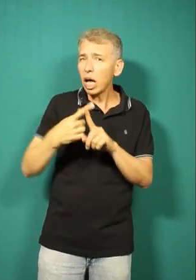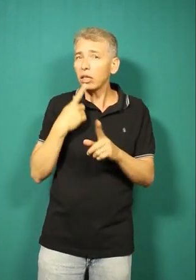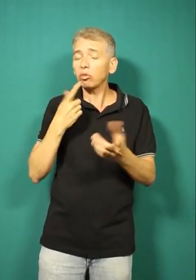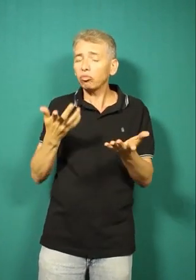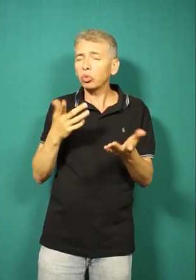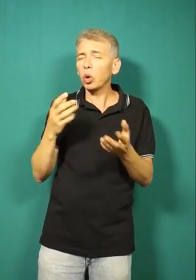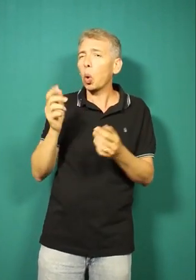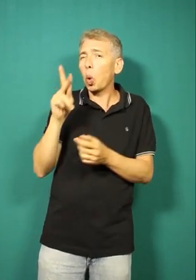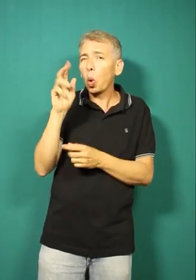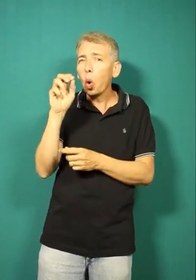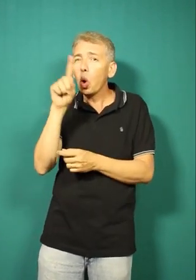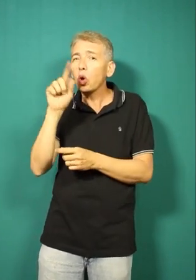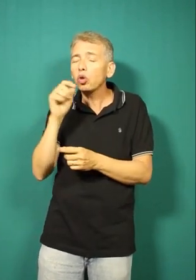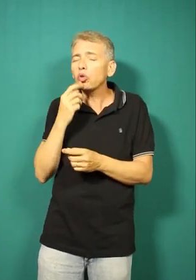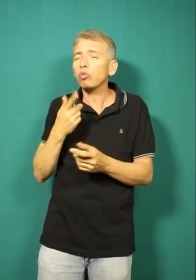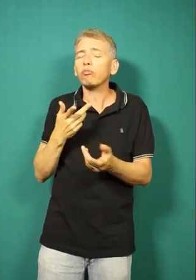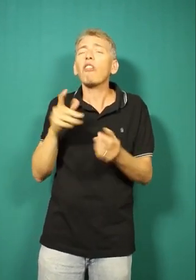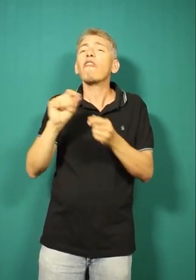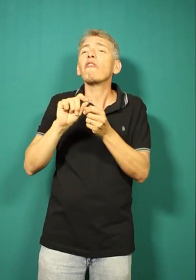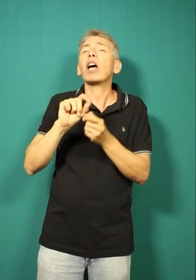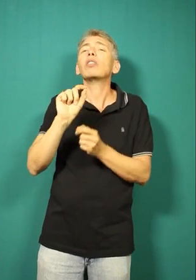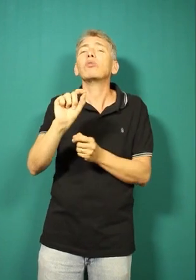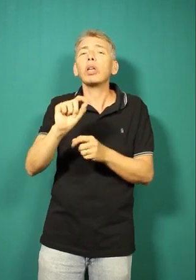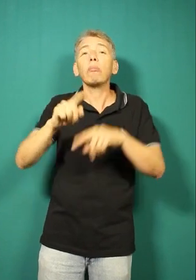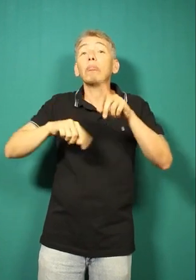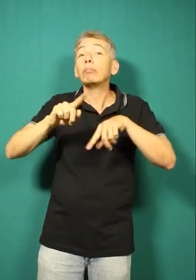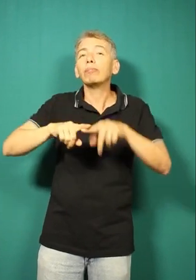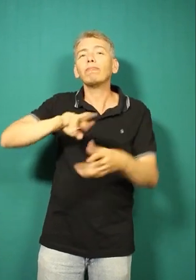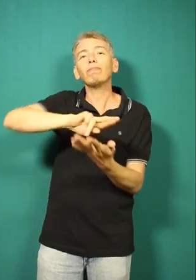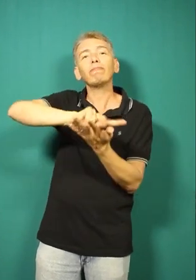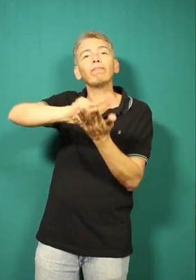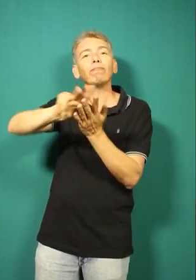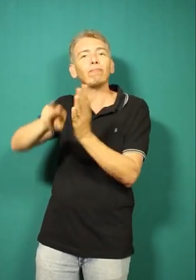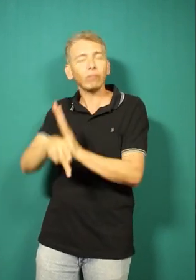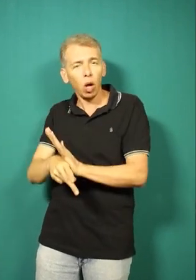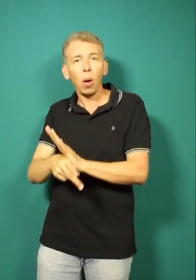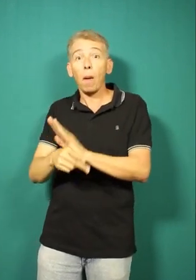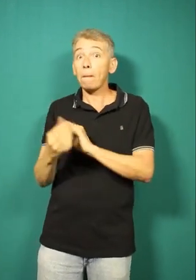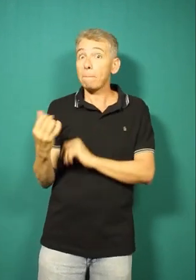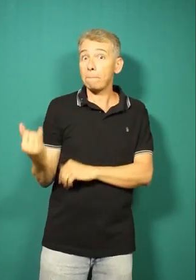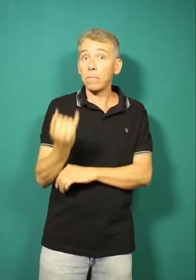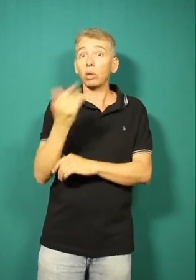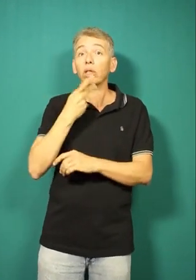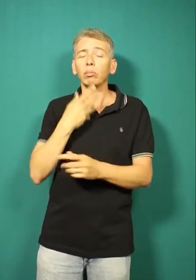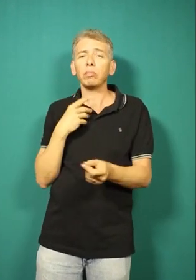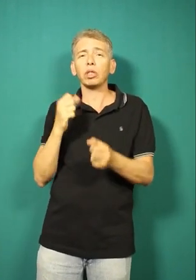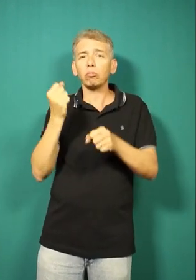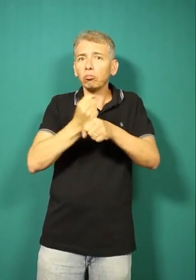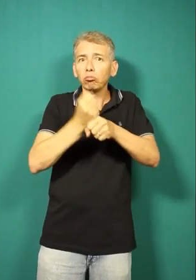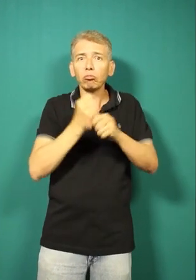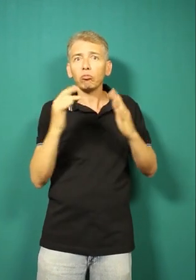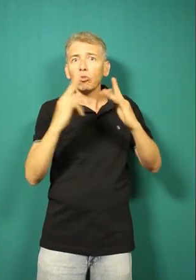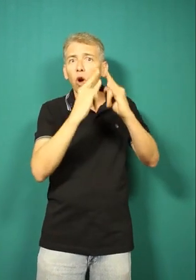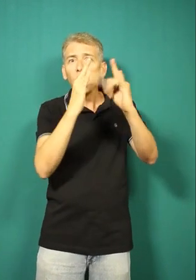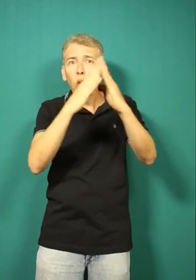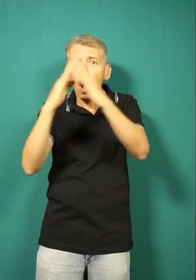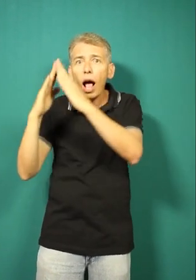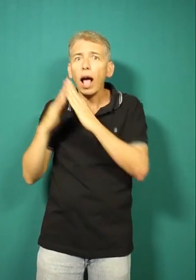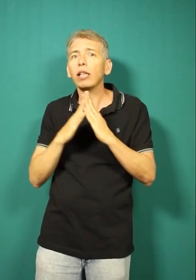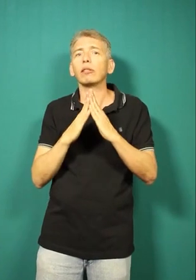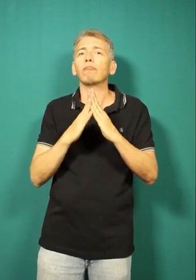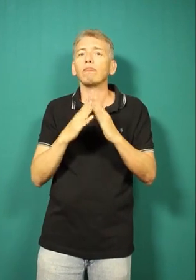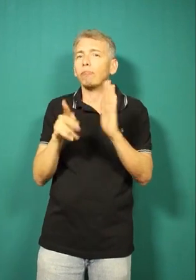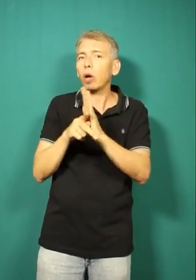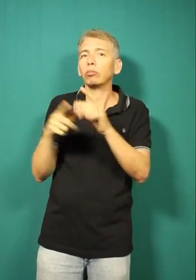quality of the kozo has made Gokayama washi paper an essential material for repairing national cultural